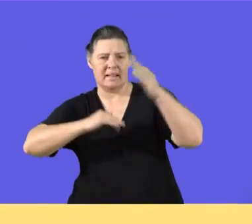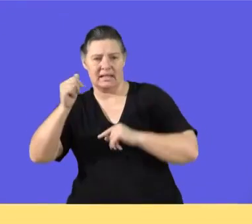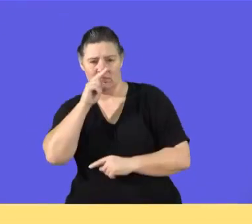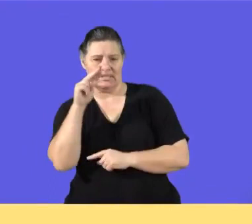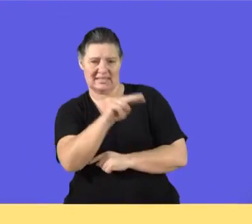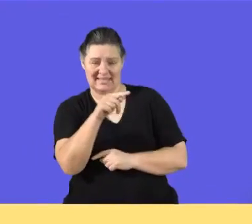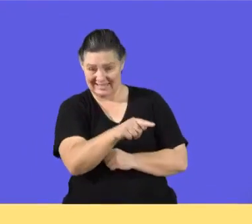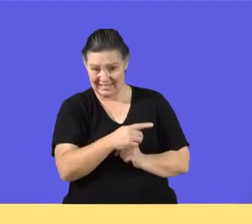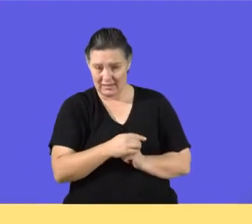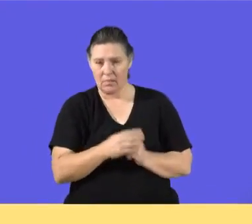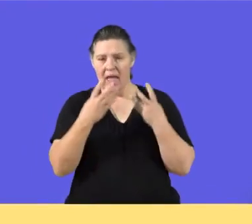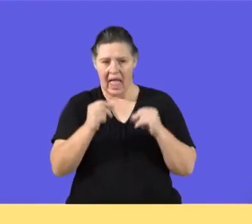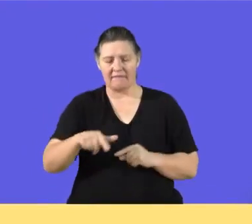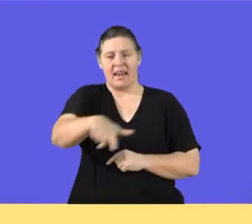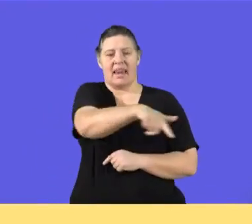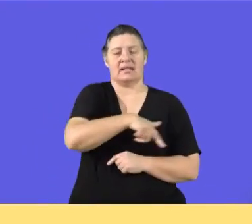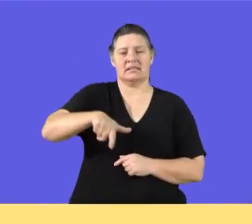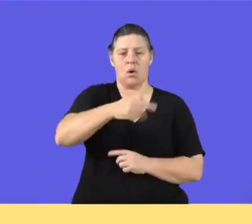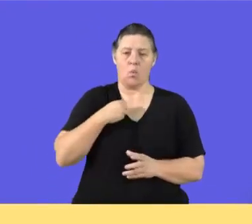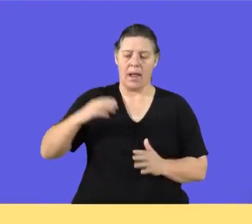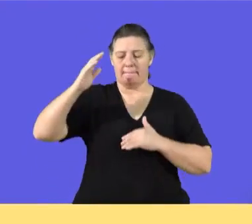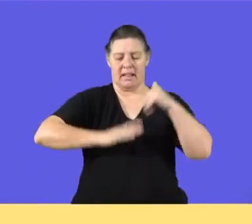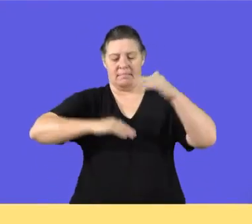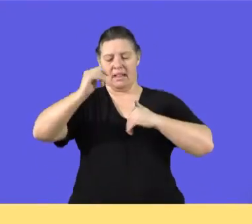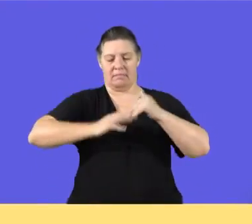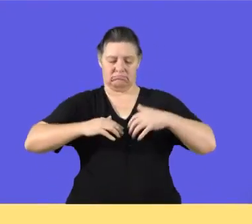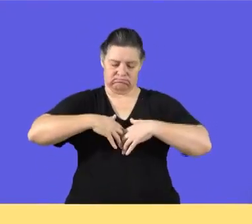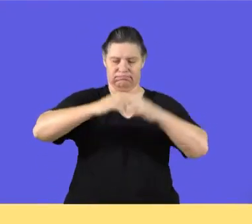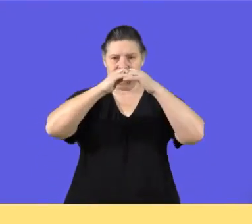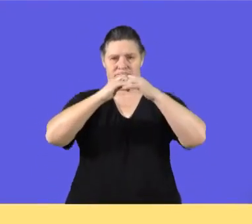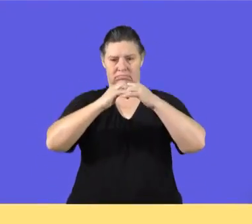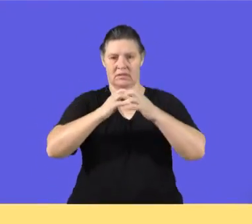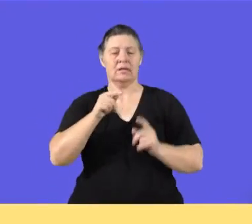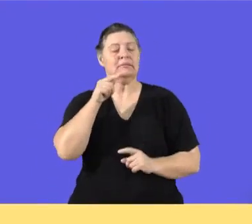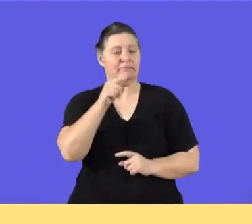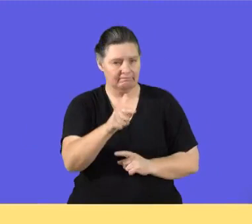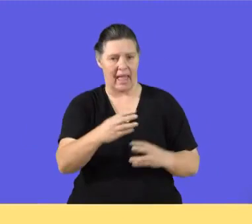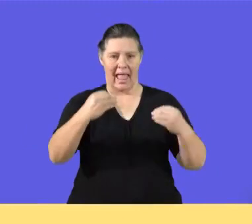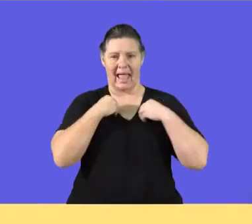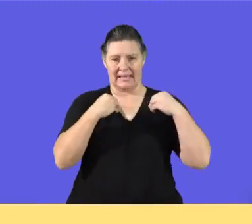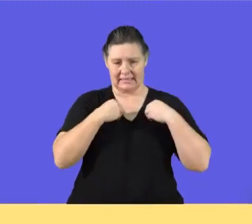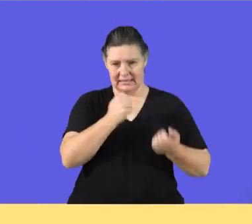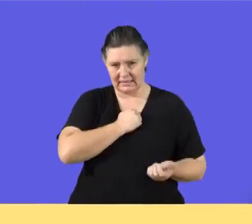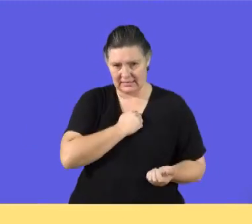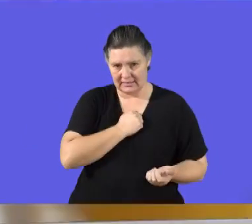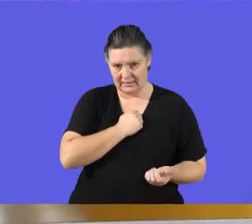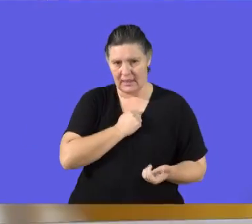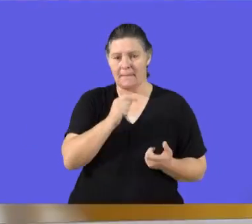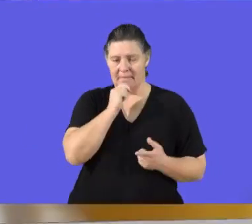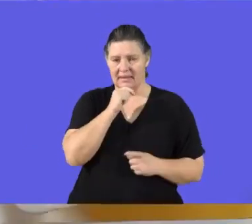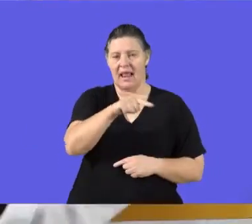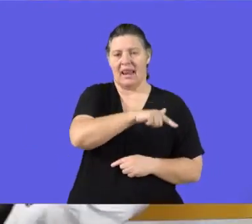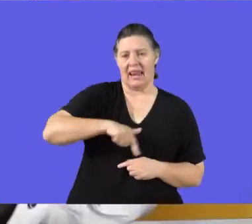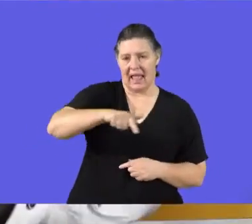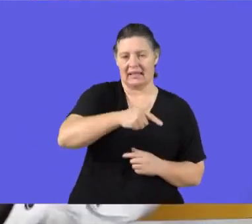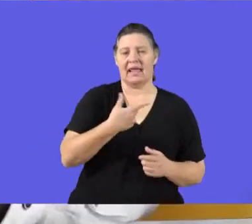buildings. This is what you see over here, whereby we have a piece of land and we have put up building there. That becomes